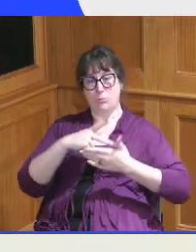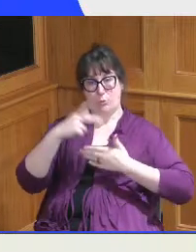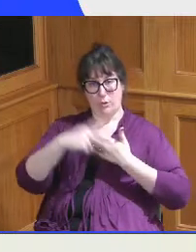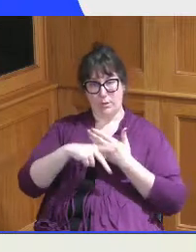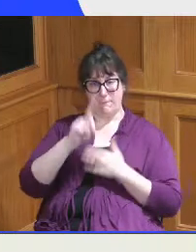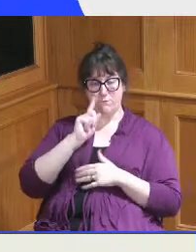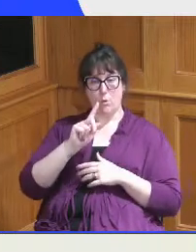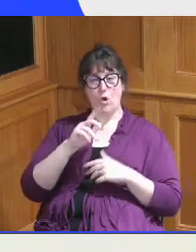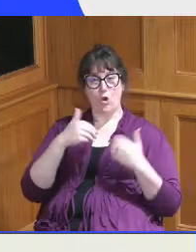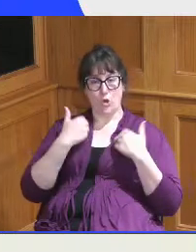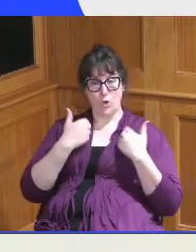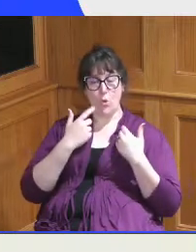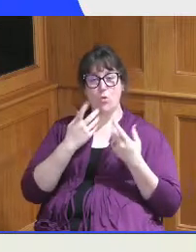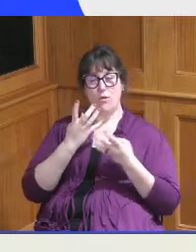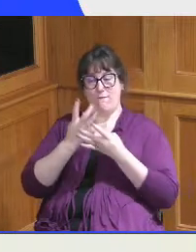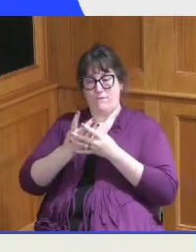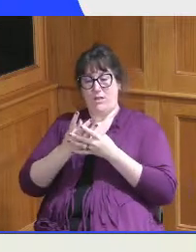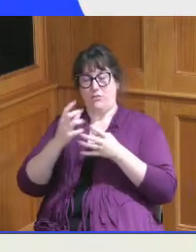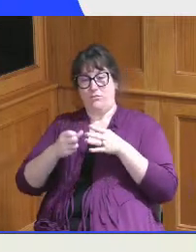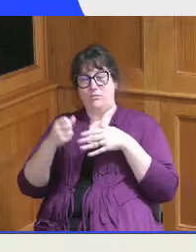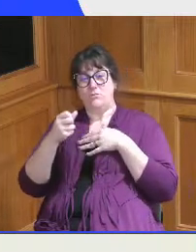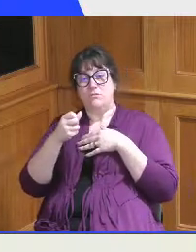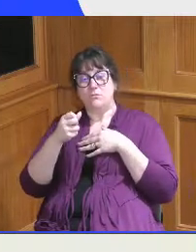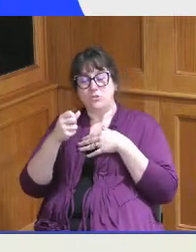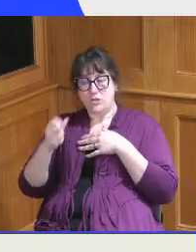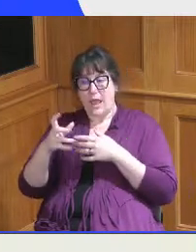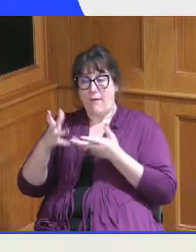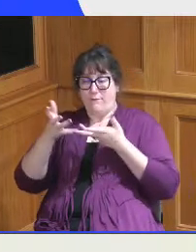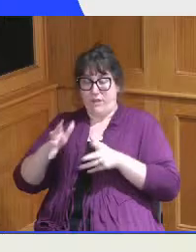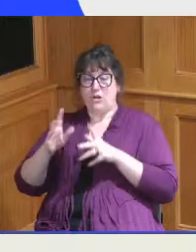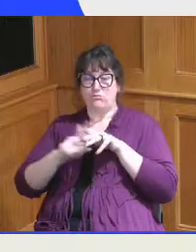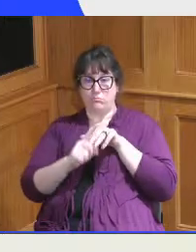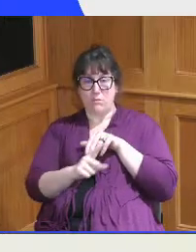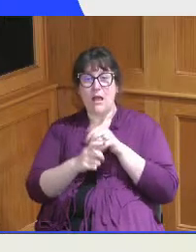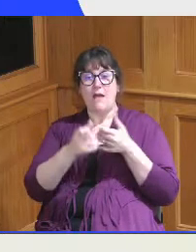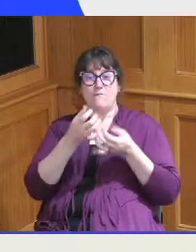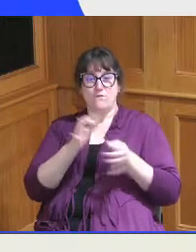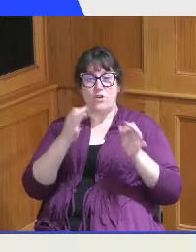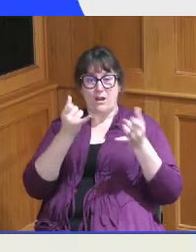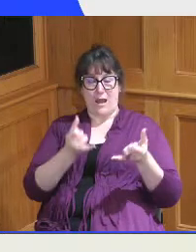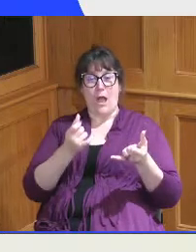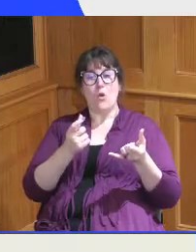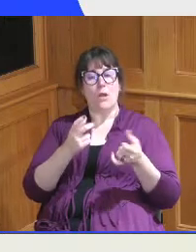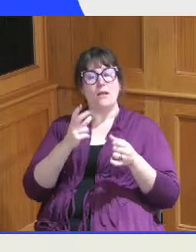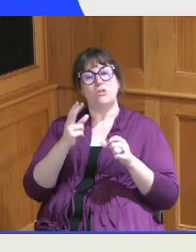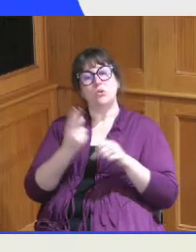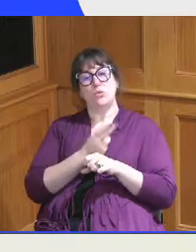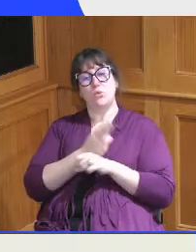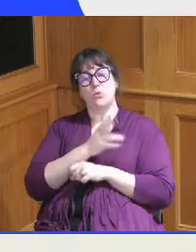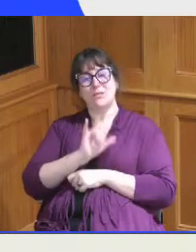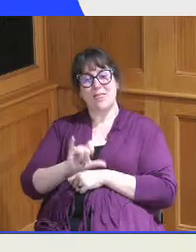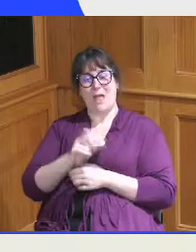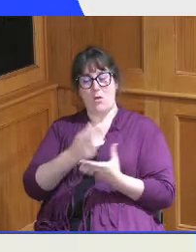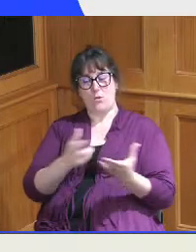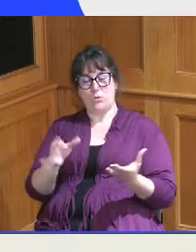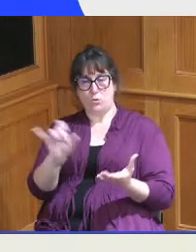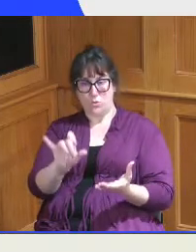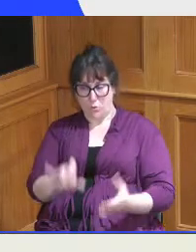emancipated. We've also done a lot of work around that to make it an easier resource to utilize.